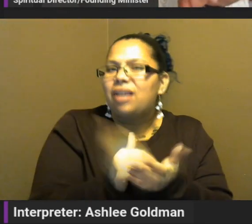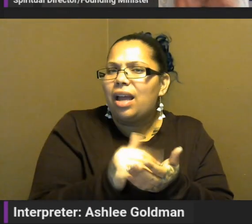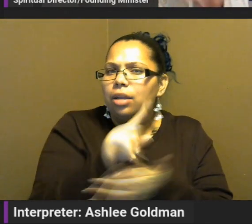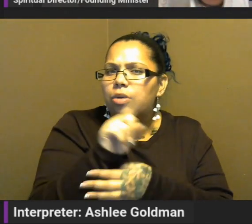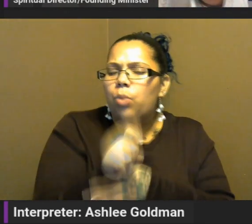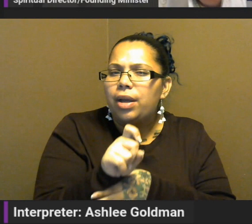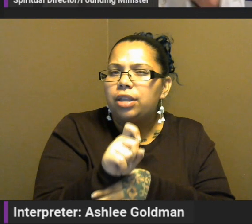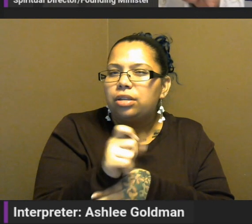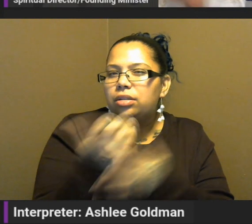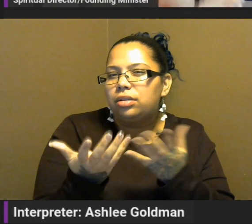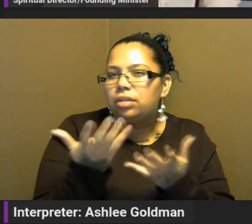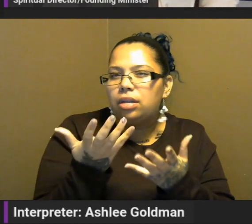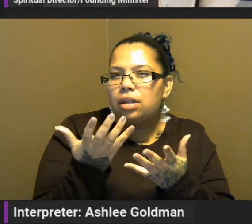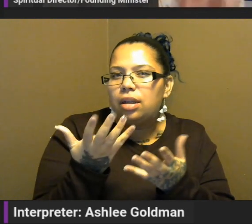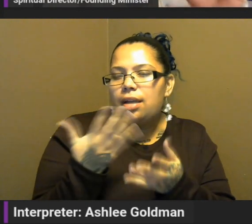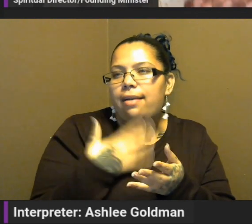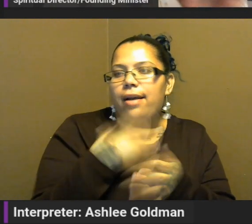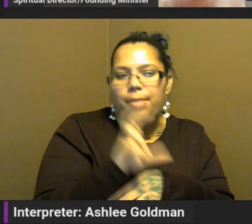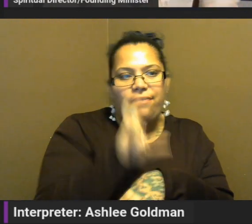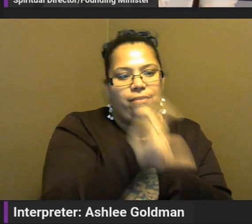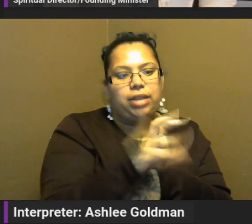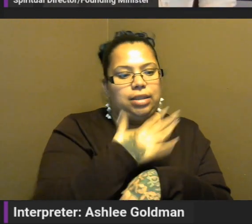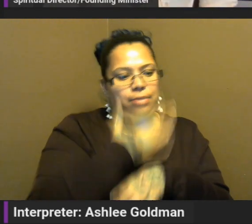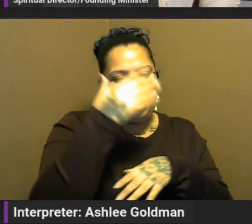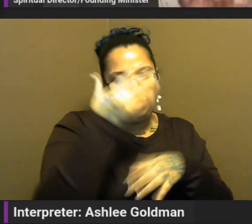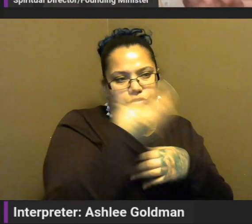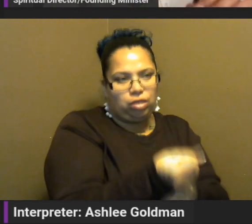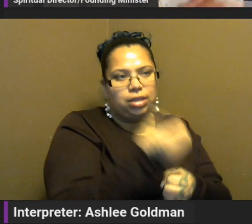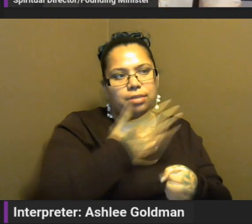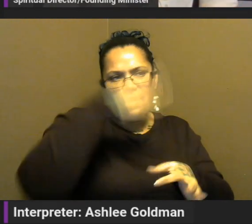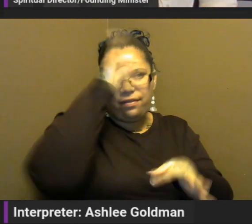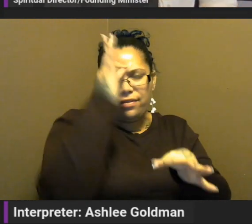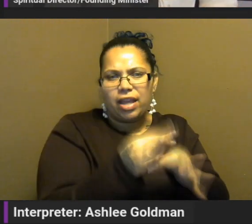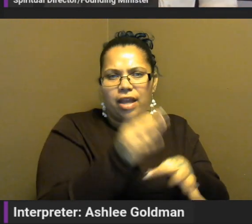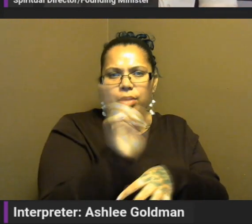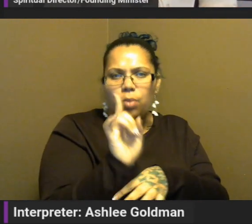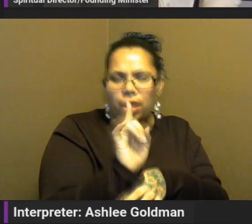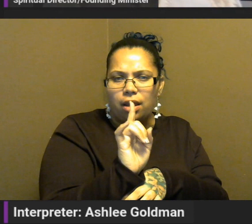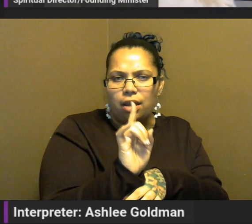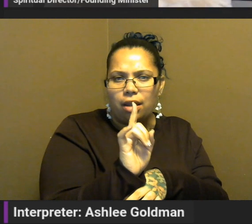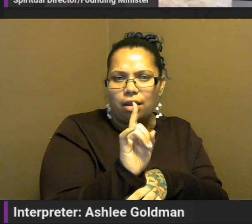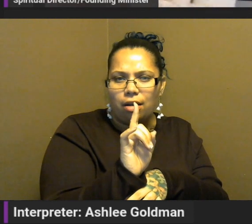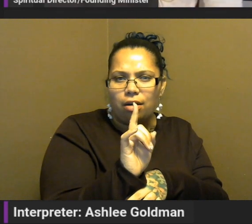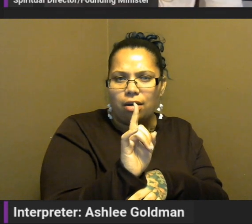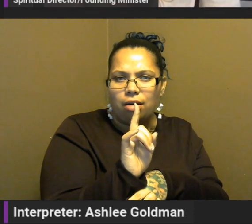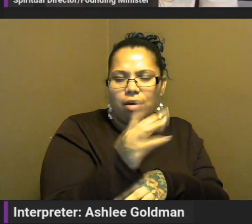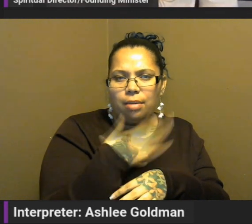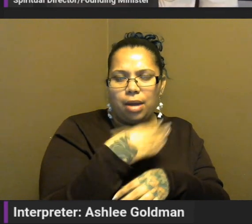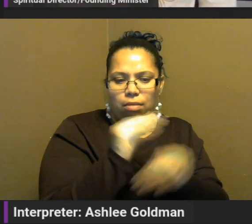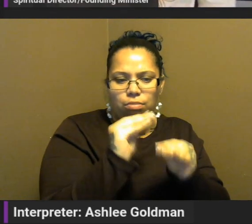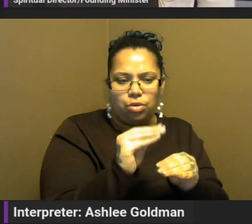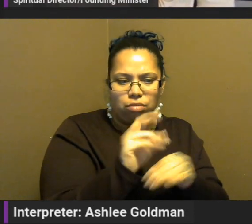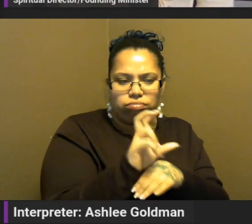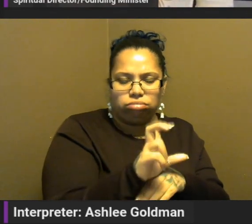where am I investing my trust, my faith, my conviction in that which is life-affirming or